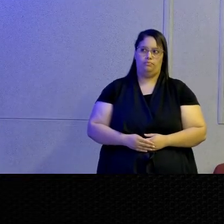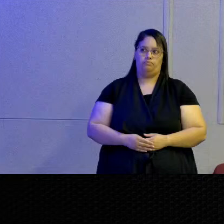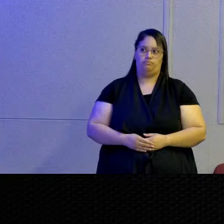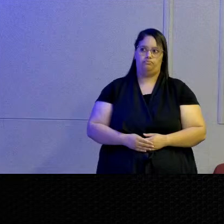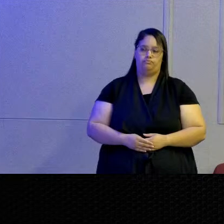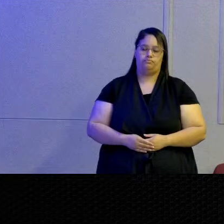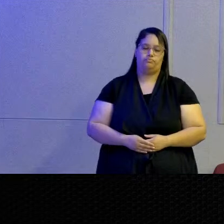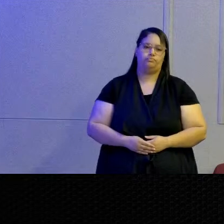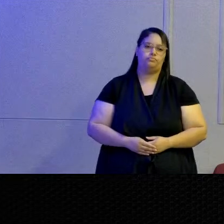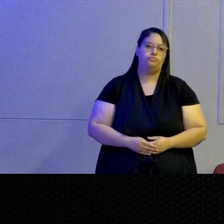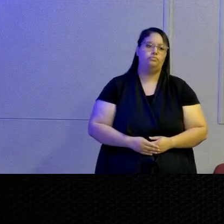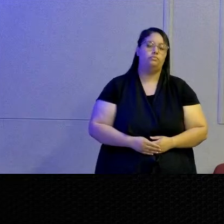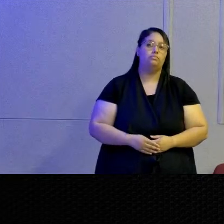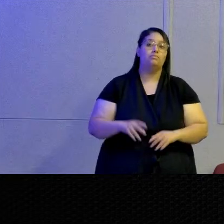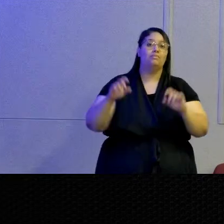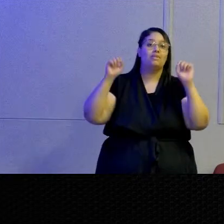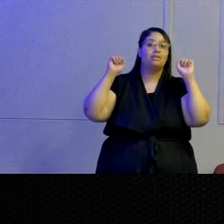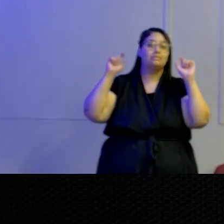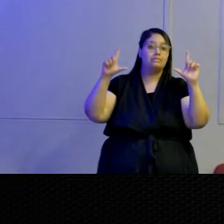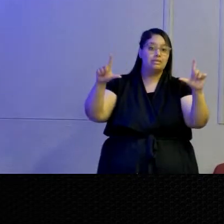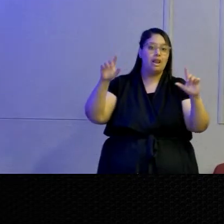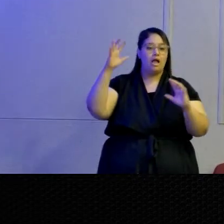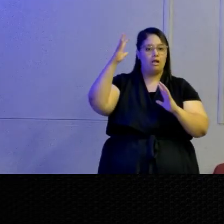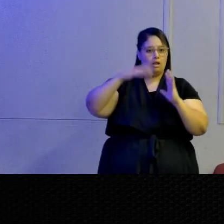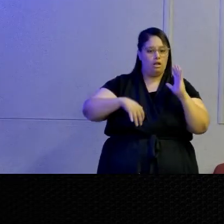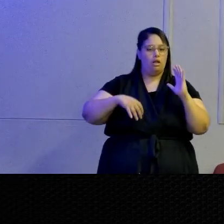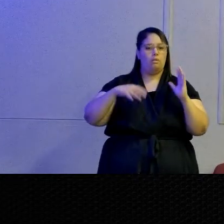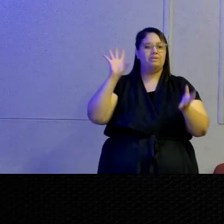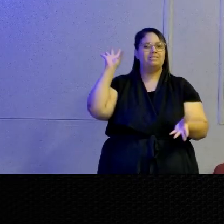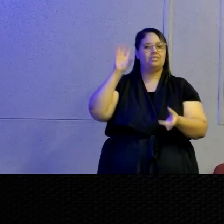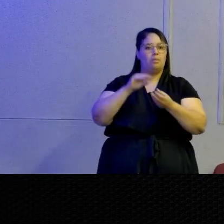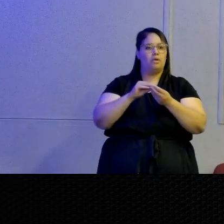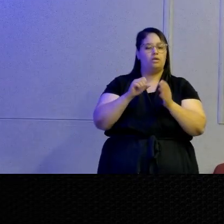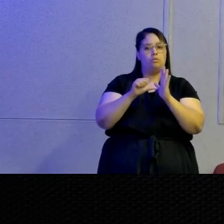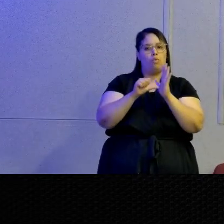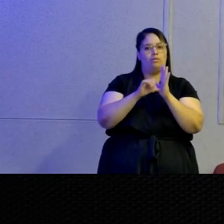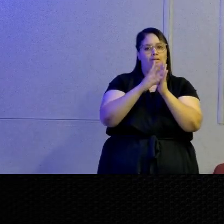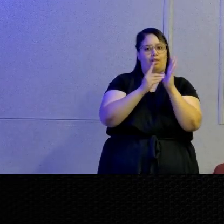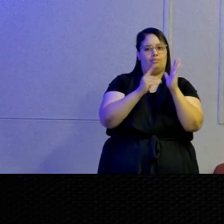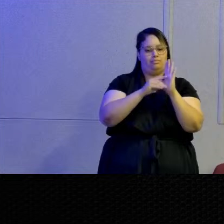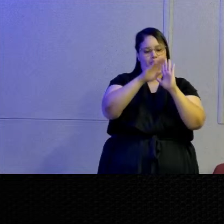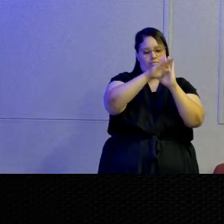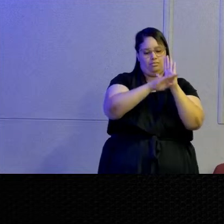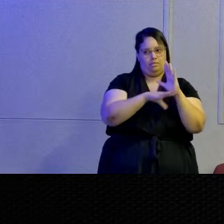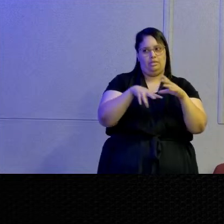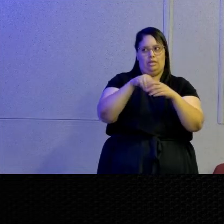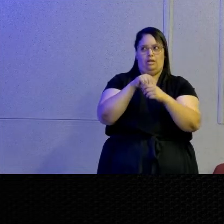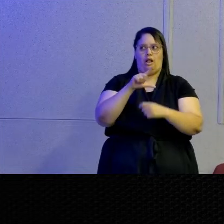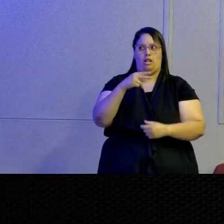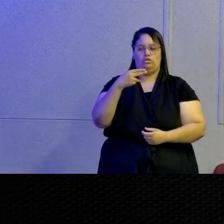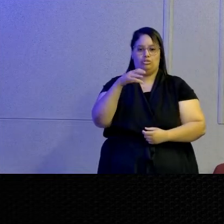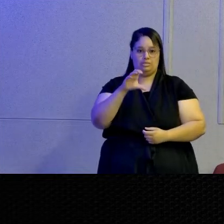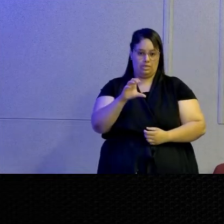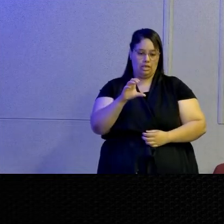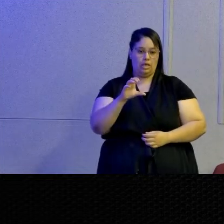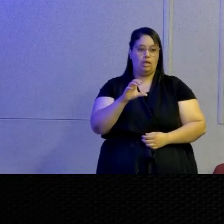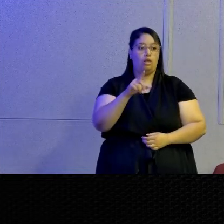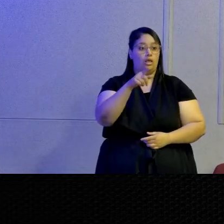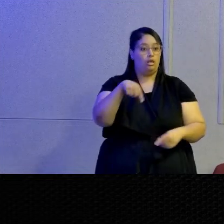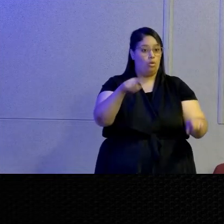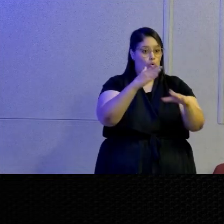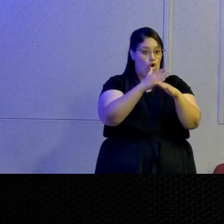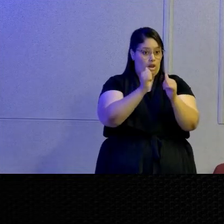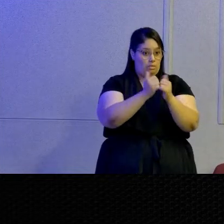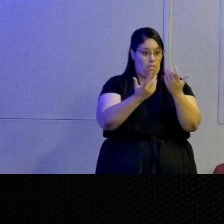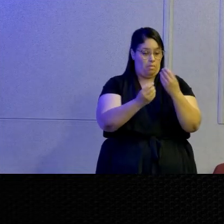So on the slide, I've just summarized a few of the key dates in the LHC, and my colleagues will correct me if I got